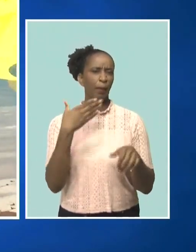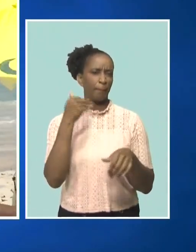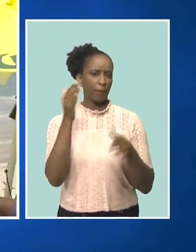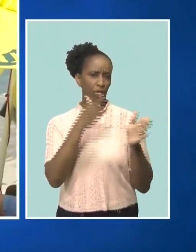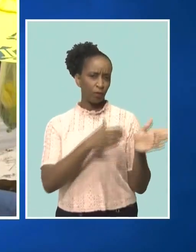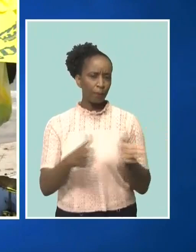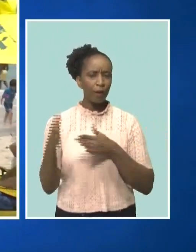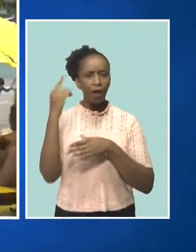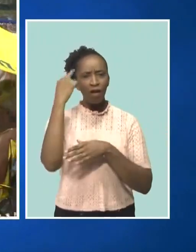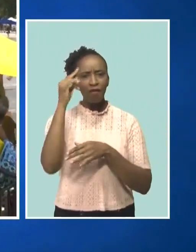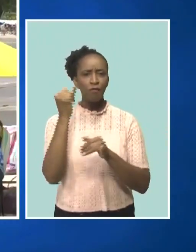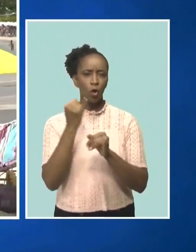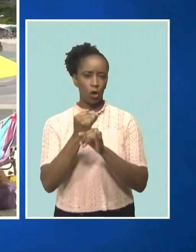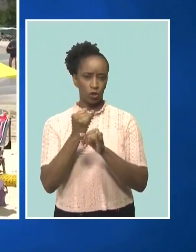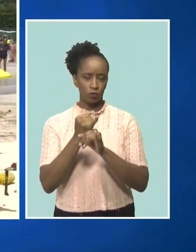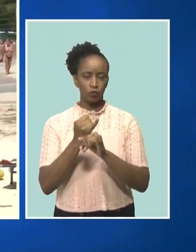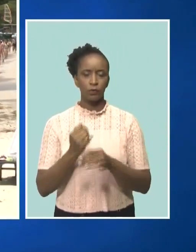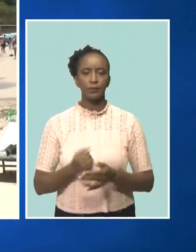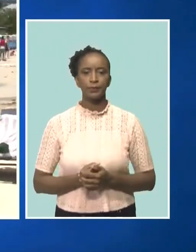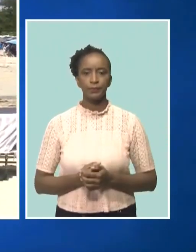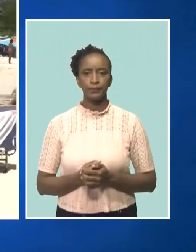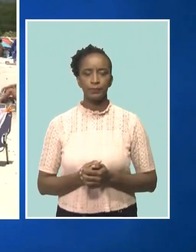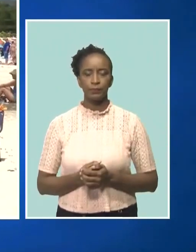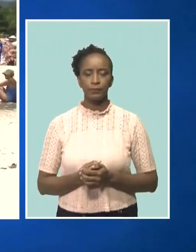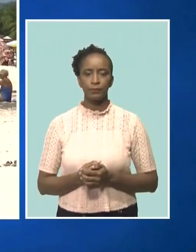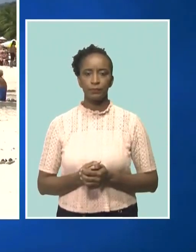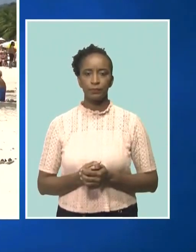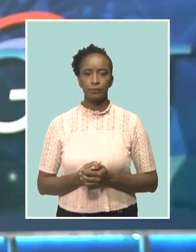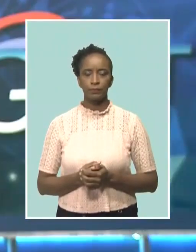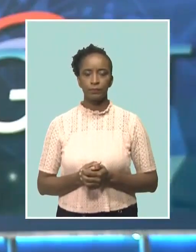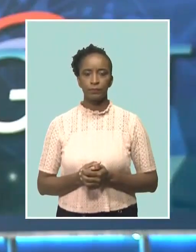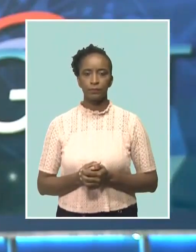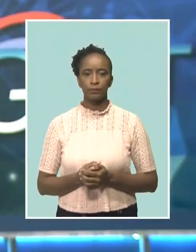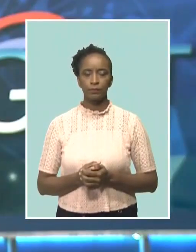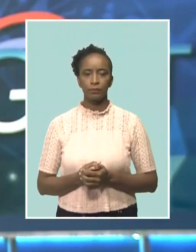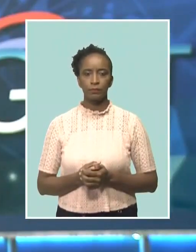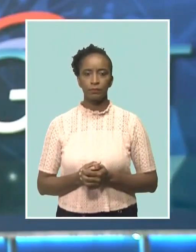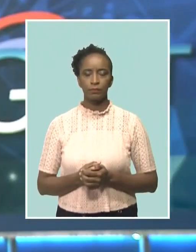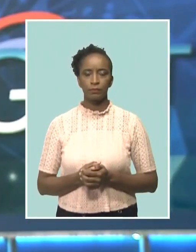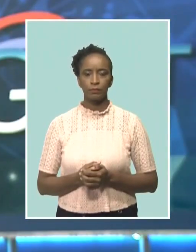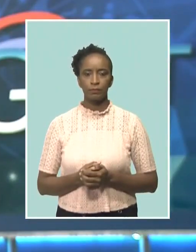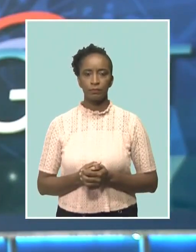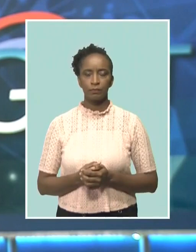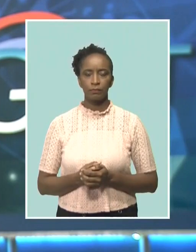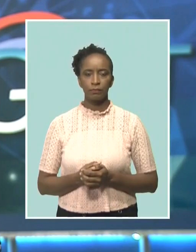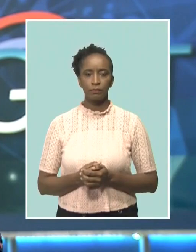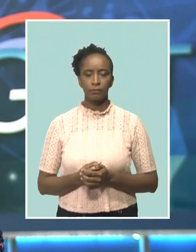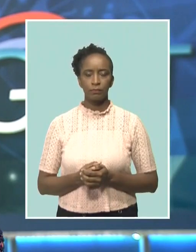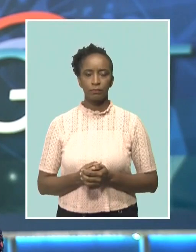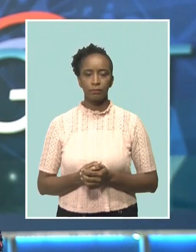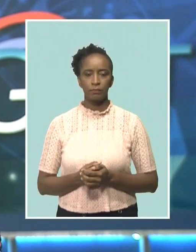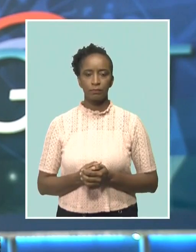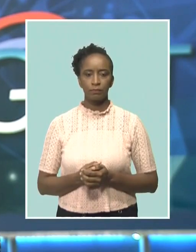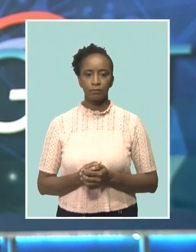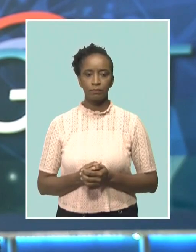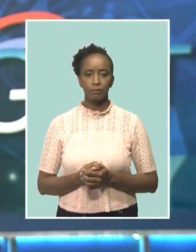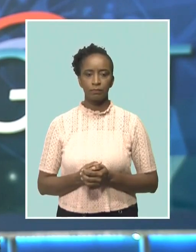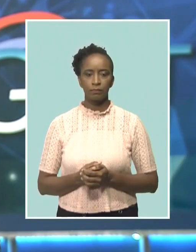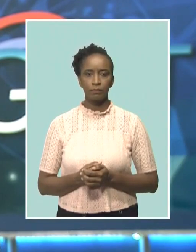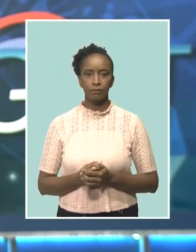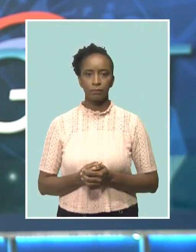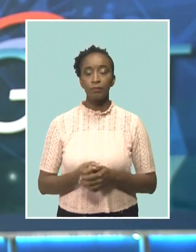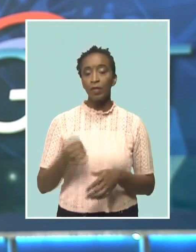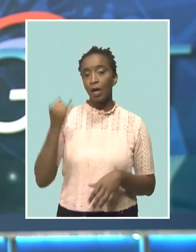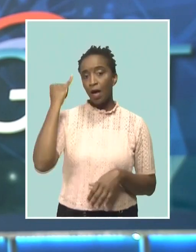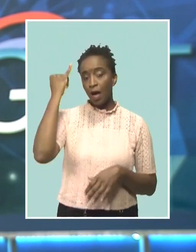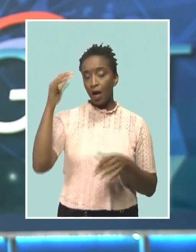industry. Rachel Agard, CBC News. Now, as the Ideas Forum continues to move apace, Prime Minister